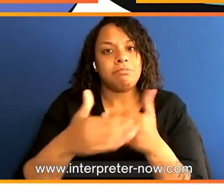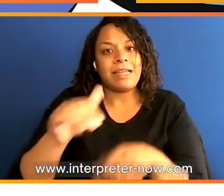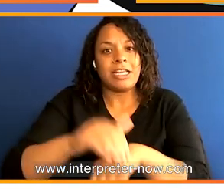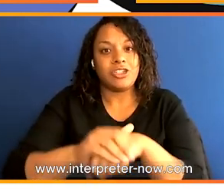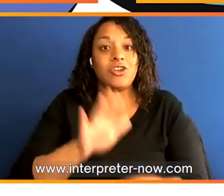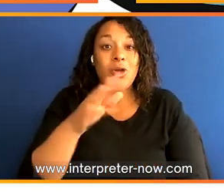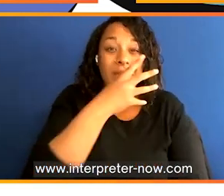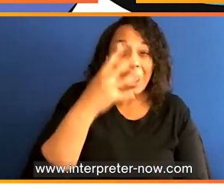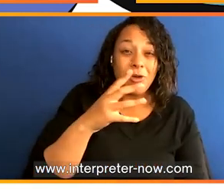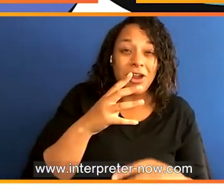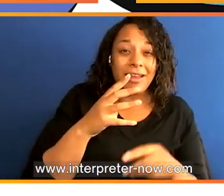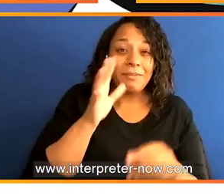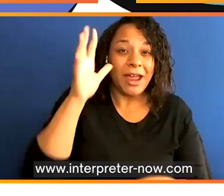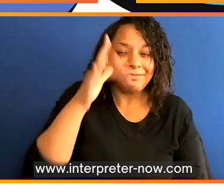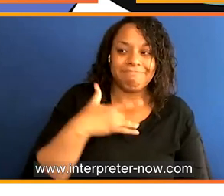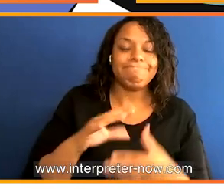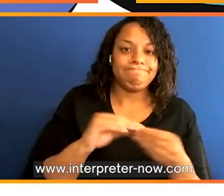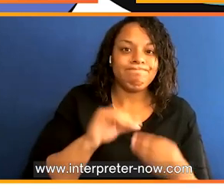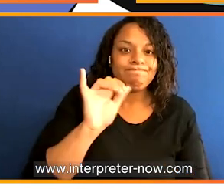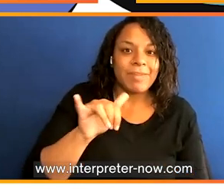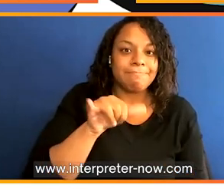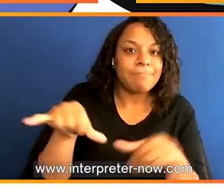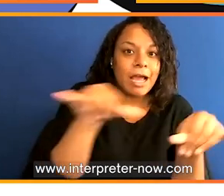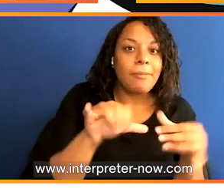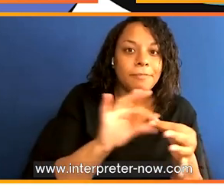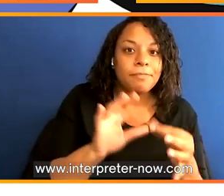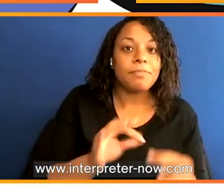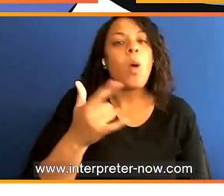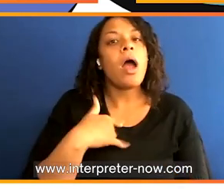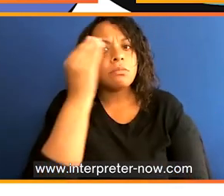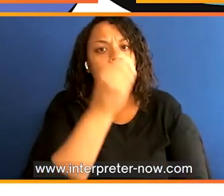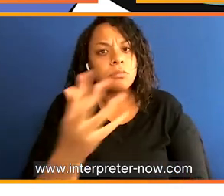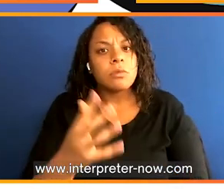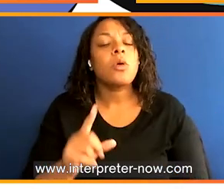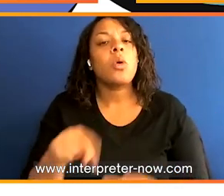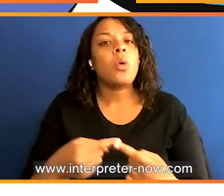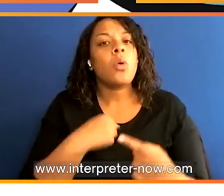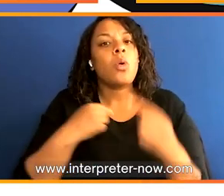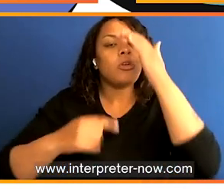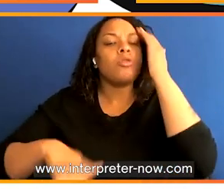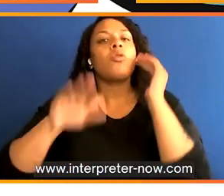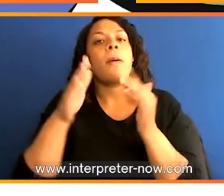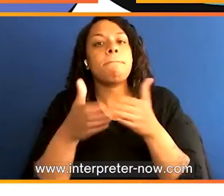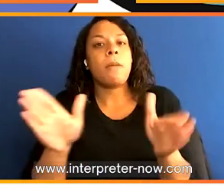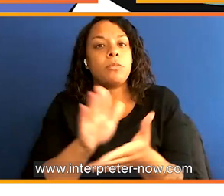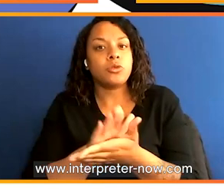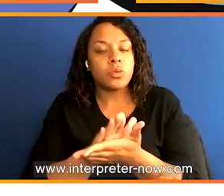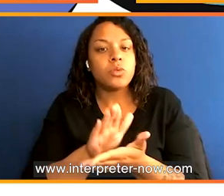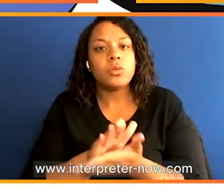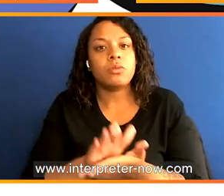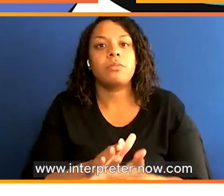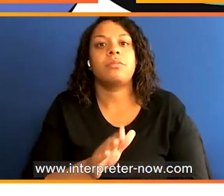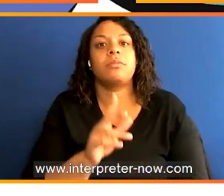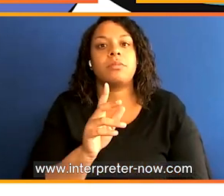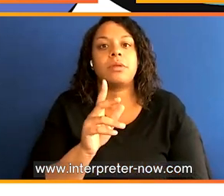say to you. But I share that story because growing up, when we were in public school, we would always get pulled aside to